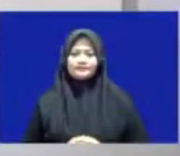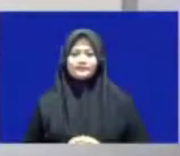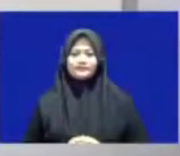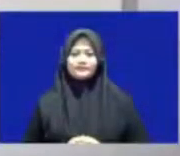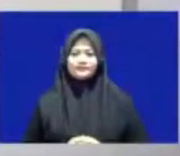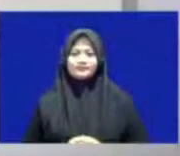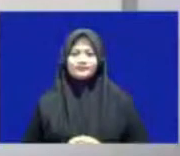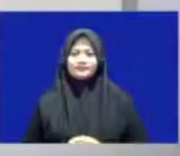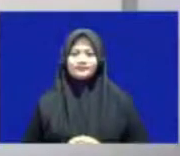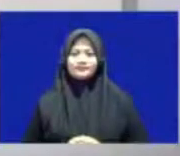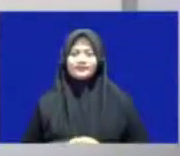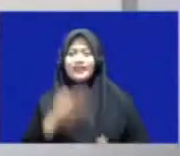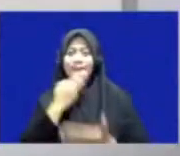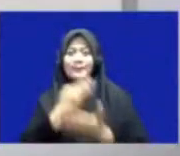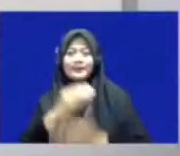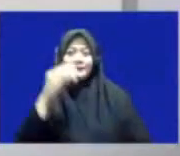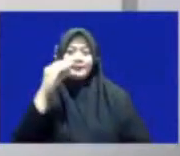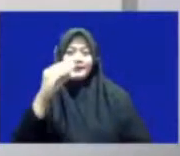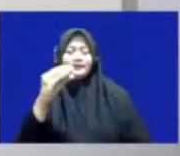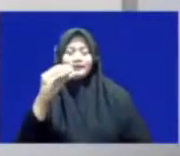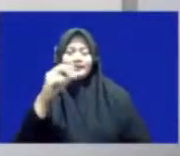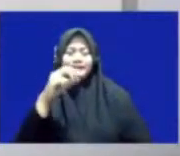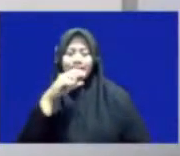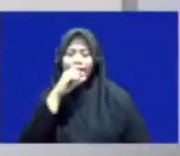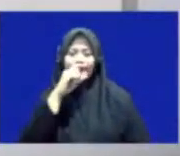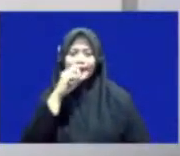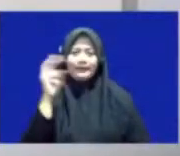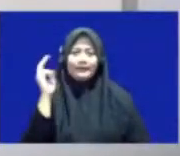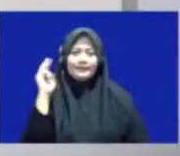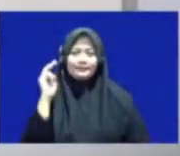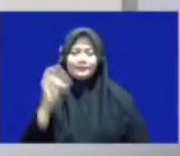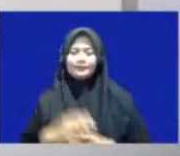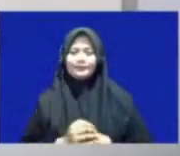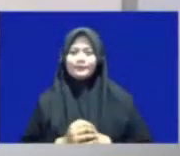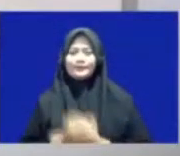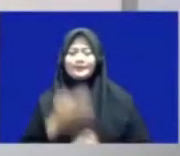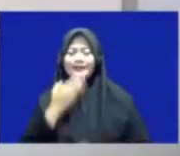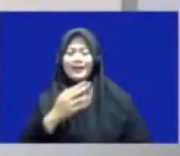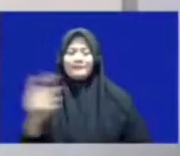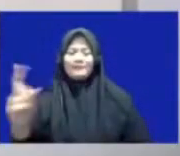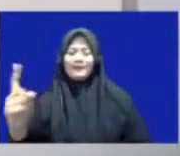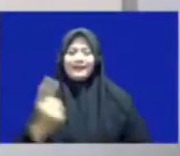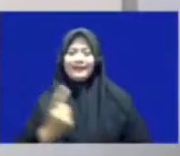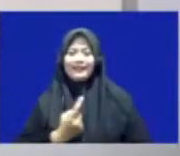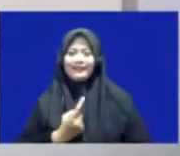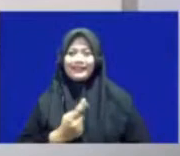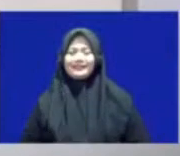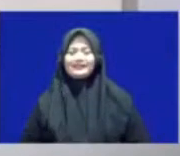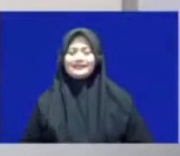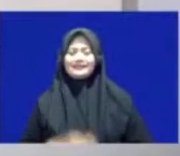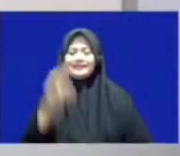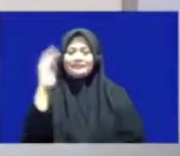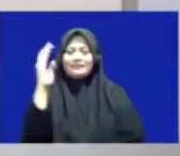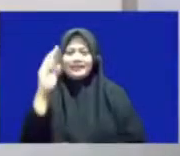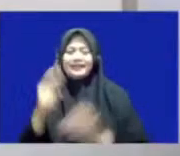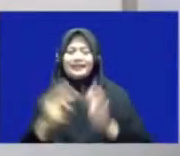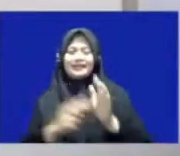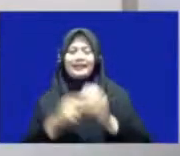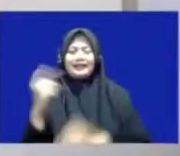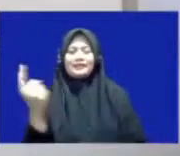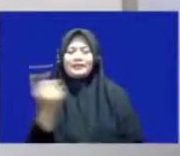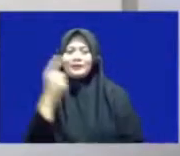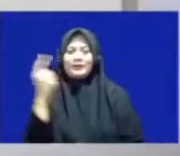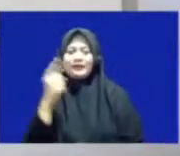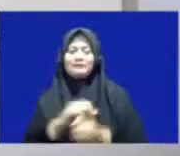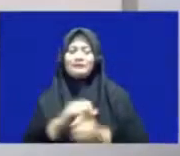Good morning, ladies and gentlemen. Welcome to the International Seminar Virtual Learning Exchange on Youth Engagement